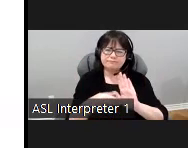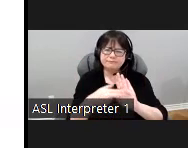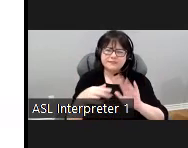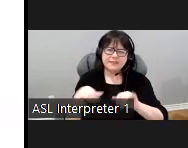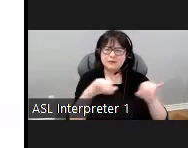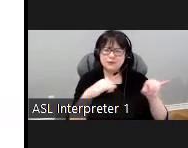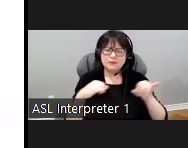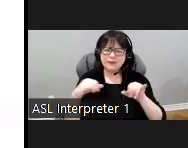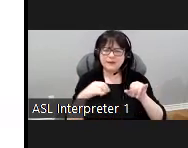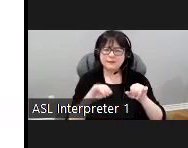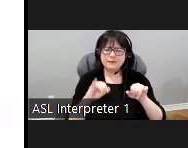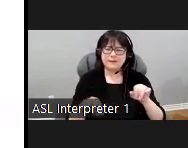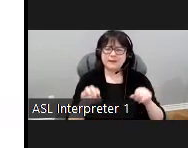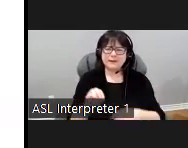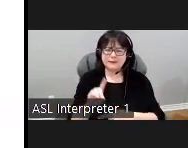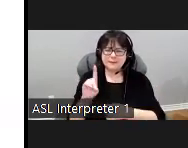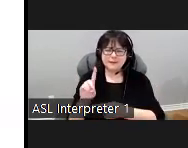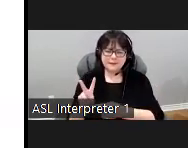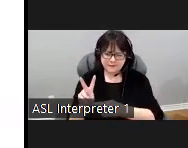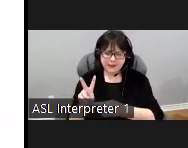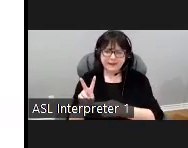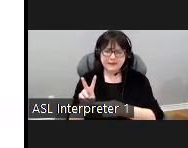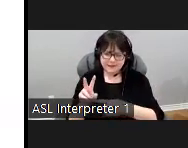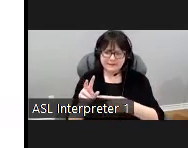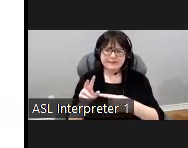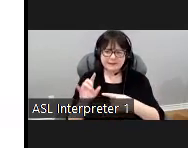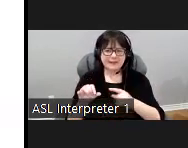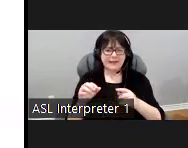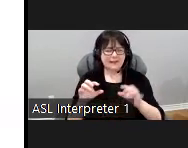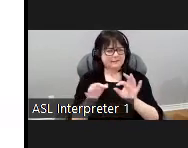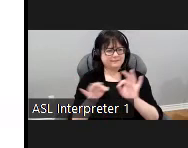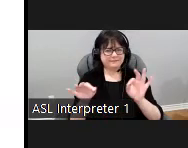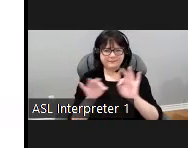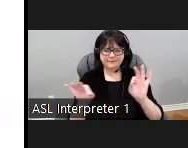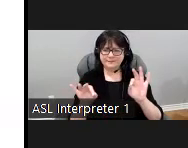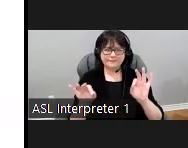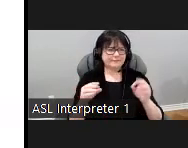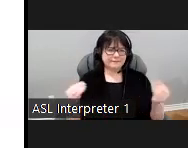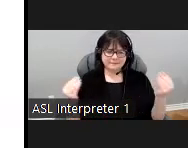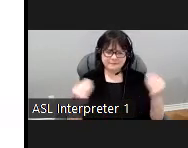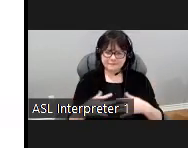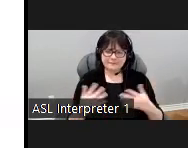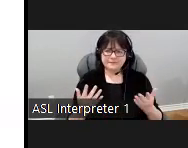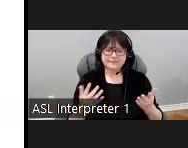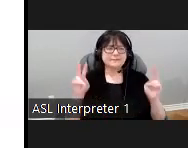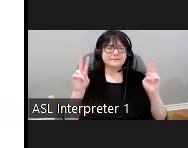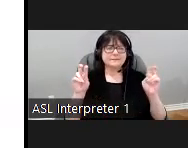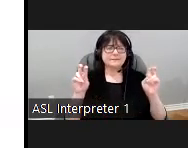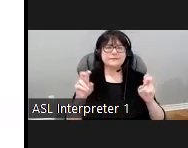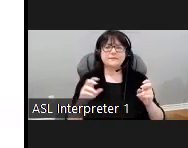domestic violence grown old, as if somehow that means it's not worth